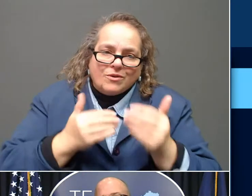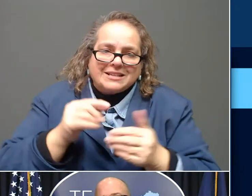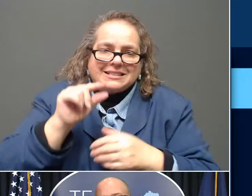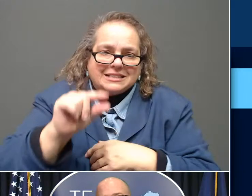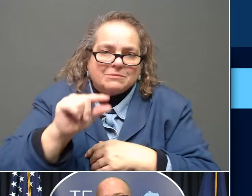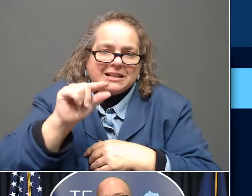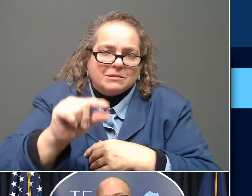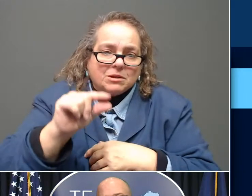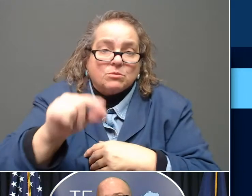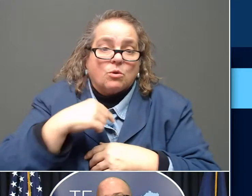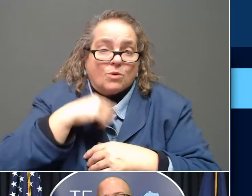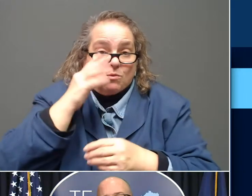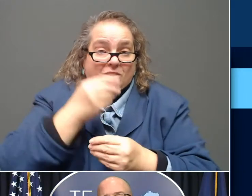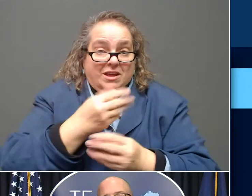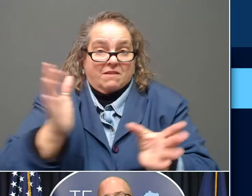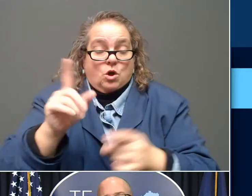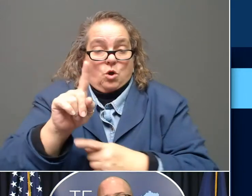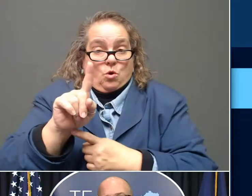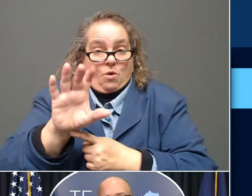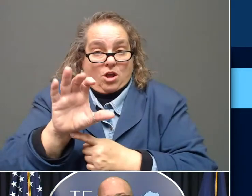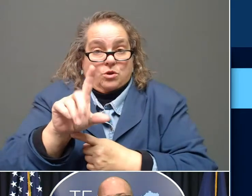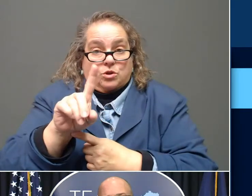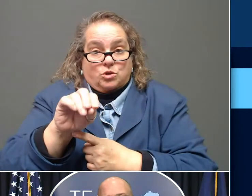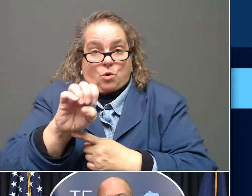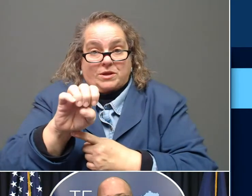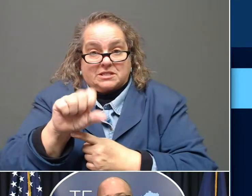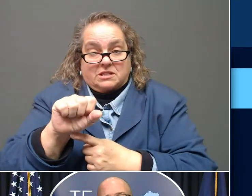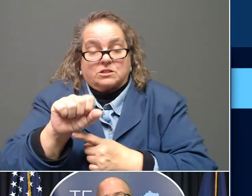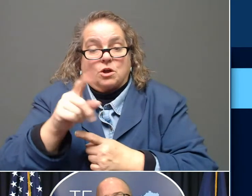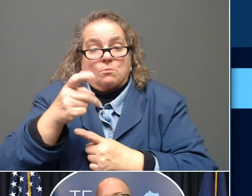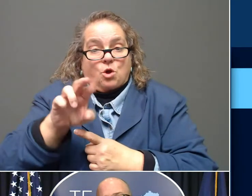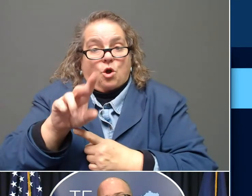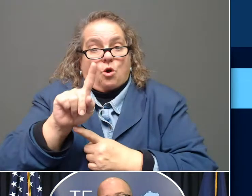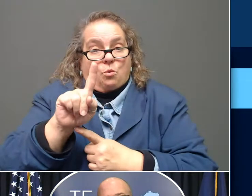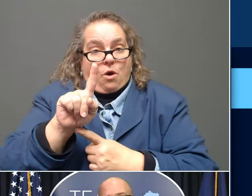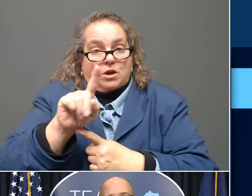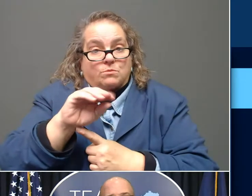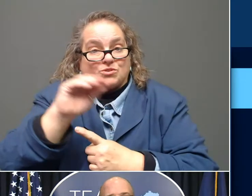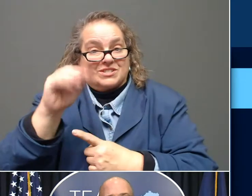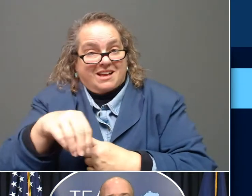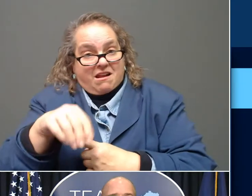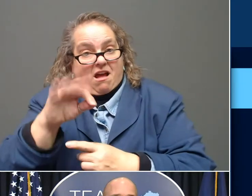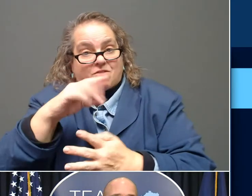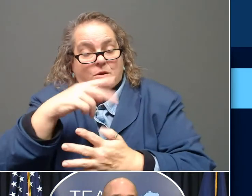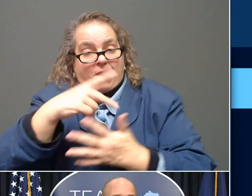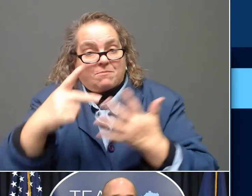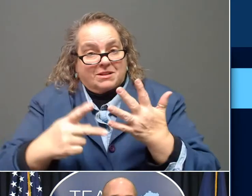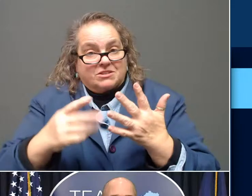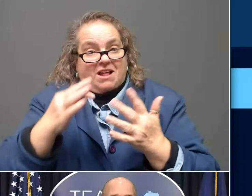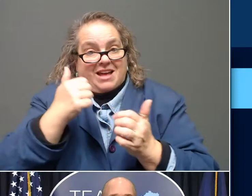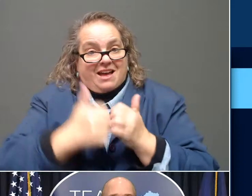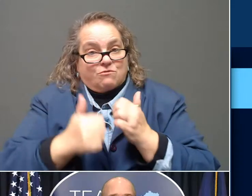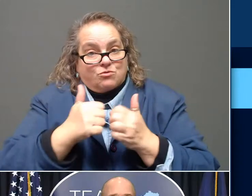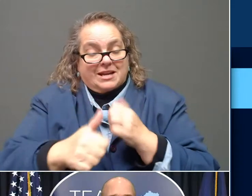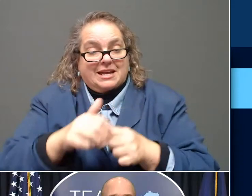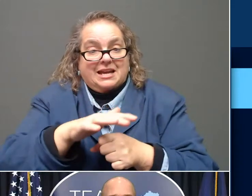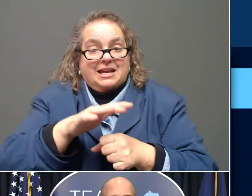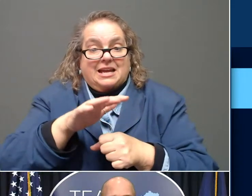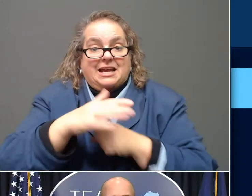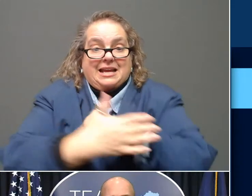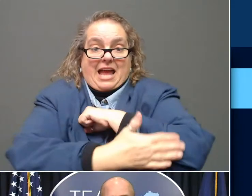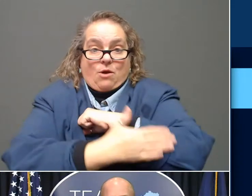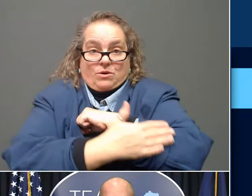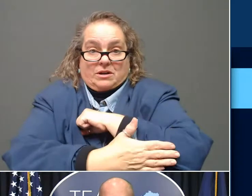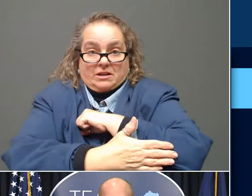going to be serviced through their local health departments over these next 3 months, the rest of February. Now, if we could show the final slide, James, please.